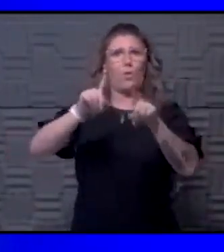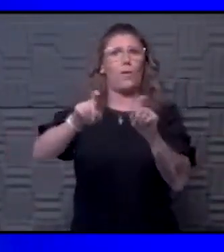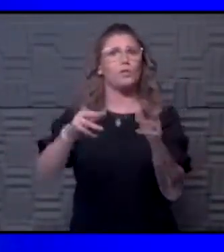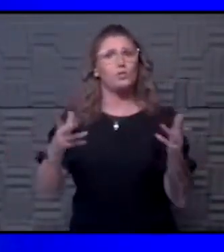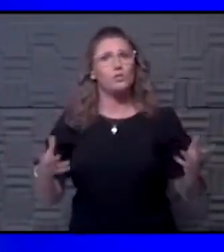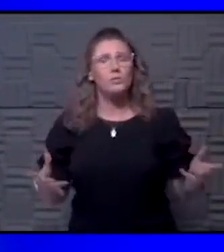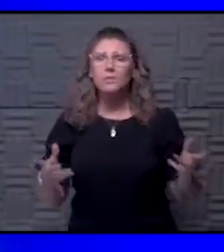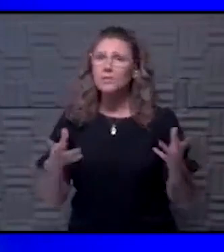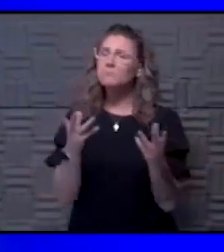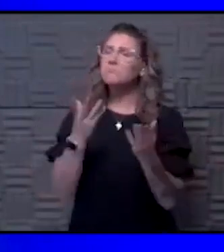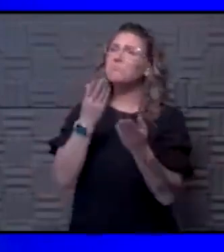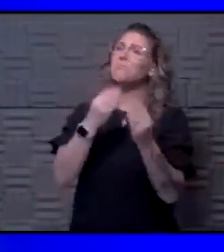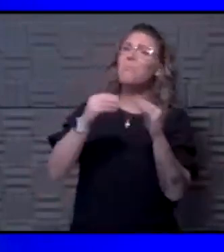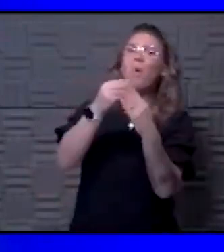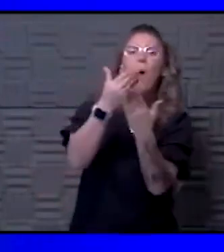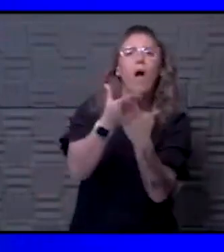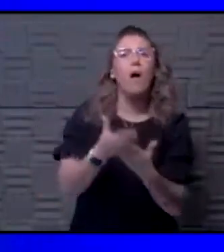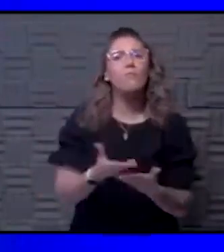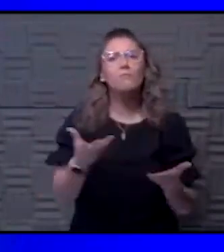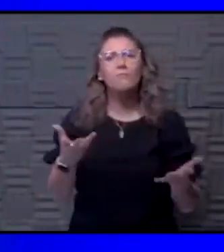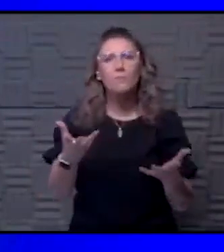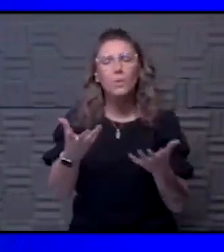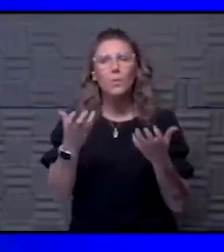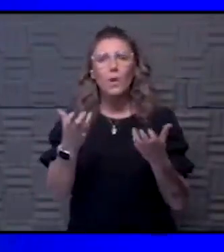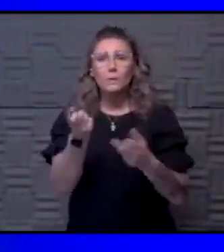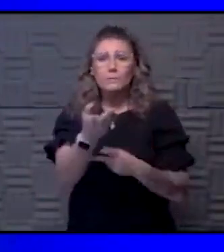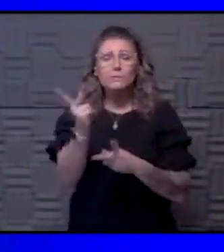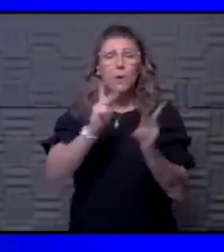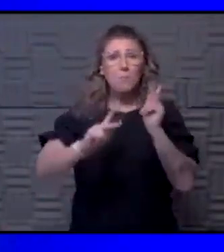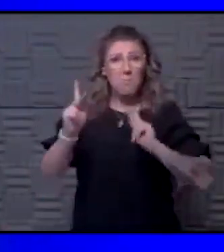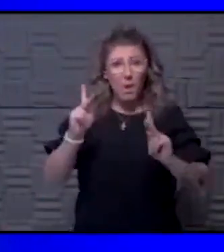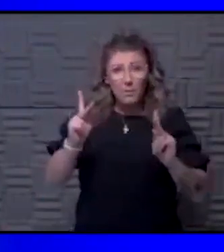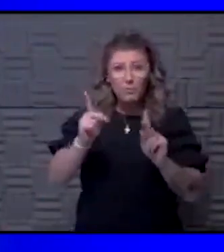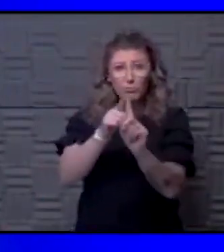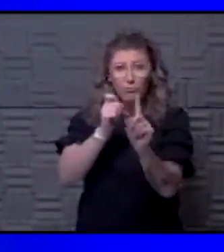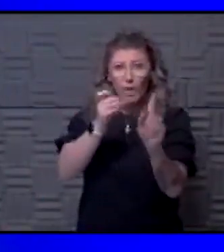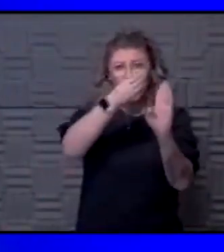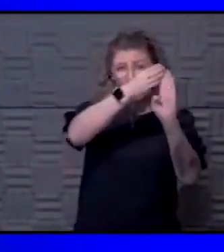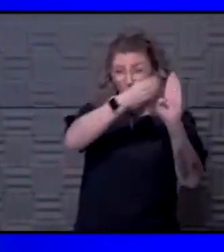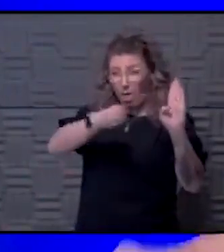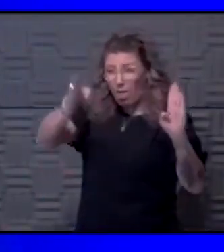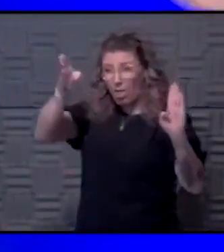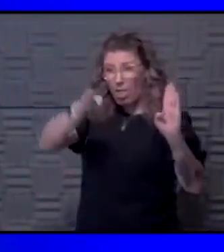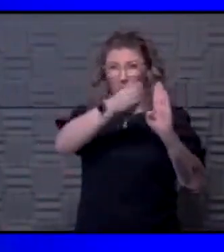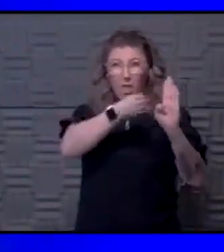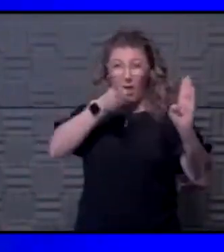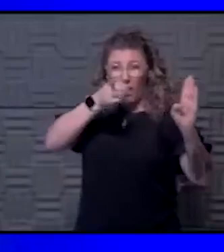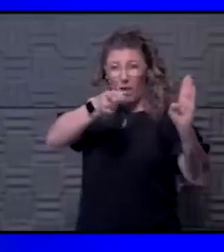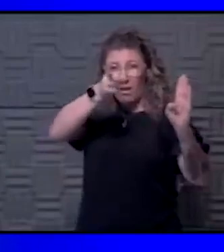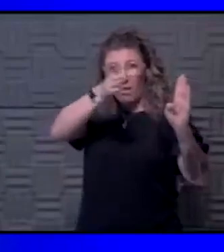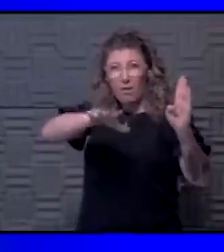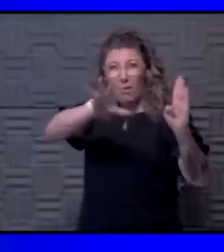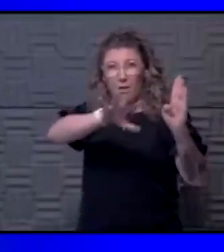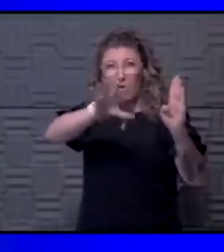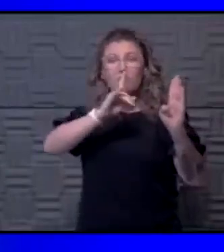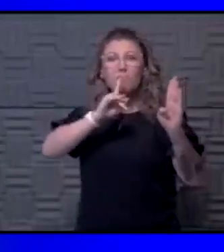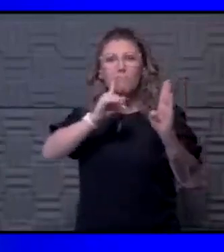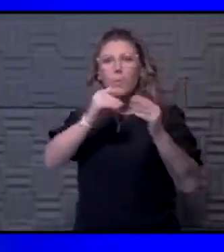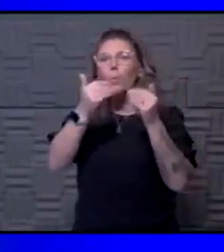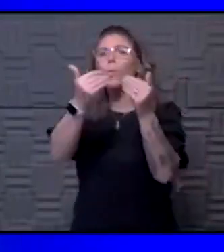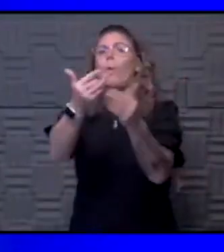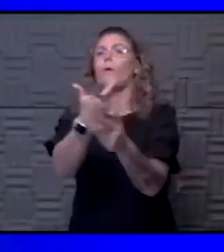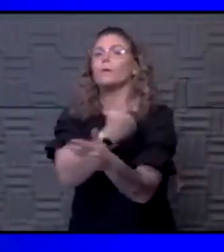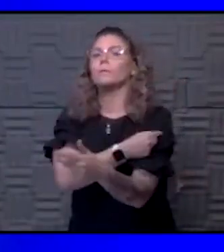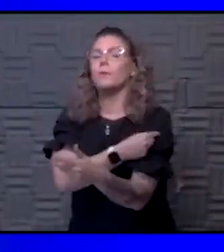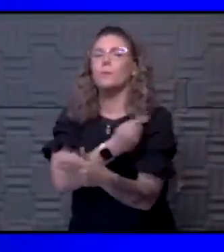little bit more evidence. And we've already seen some populations really from this sort of middle area go ahead and start getting vaccinated. A really